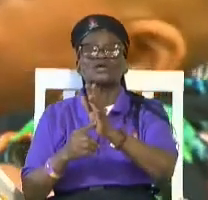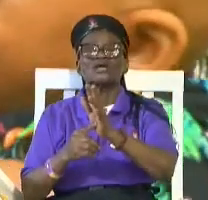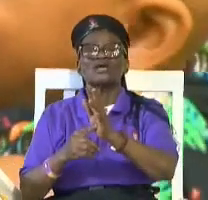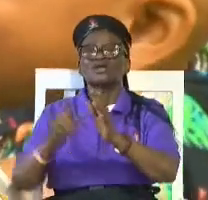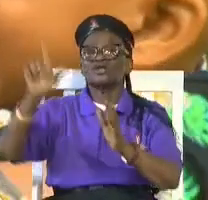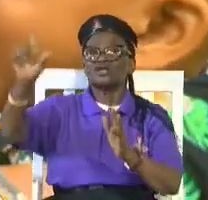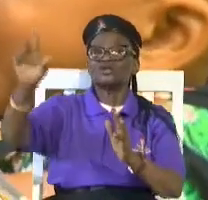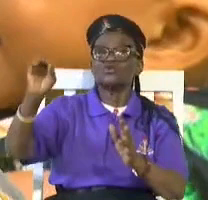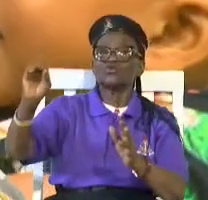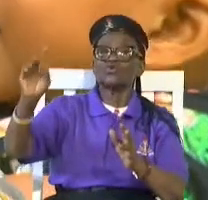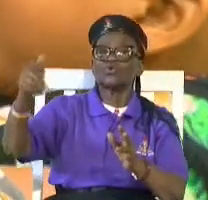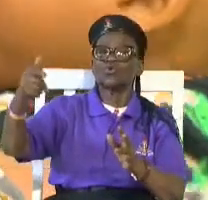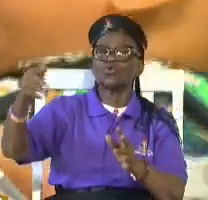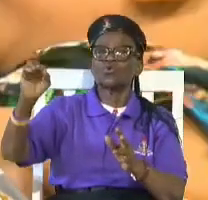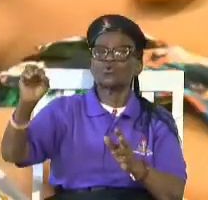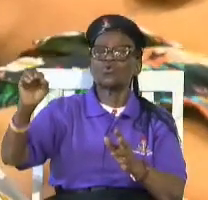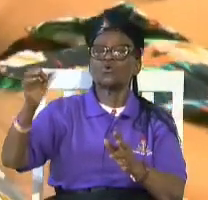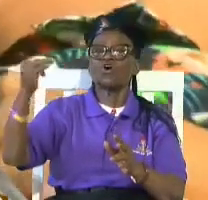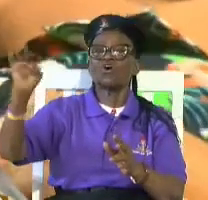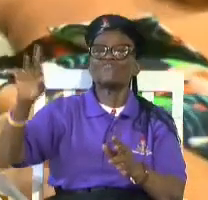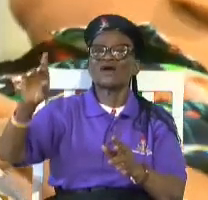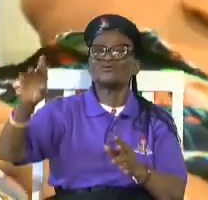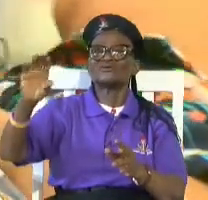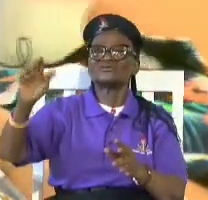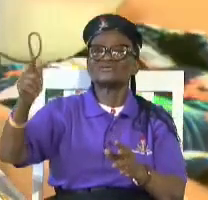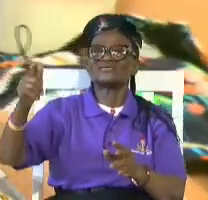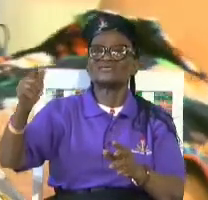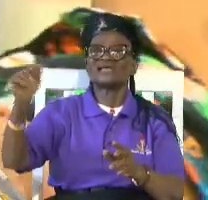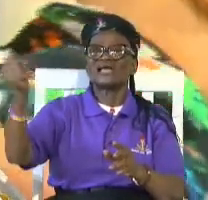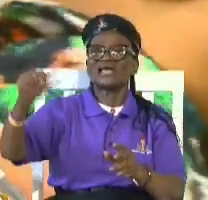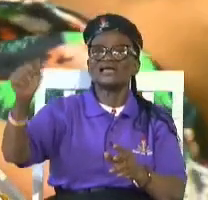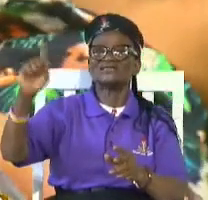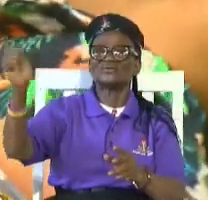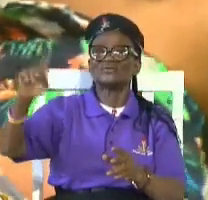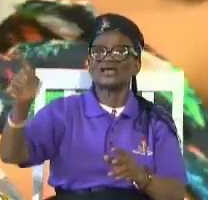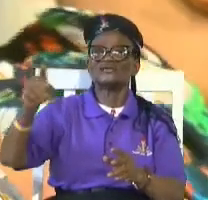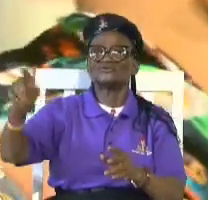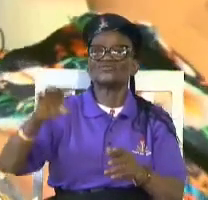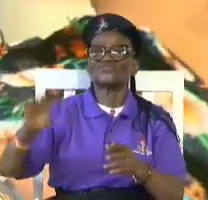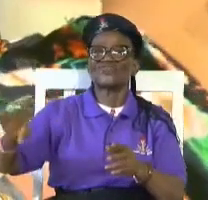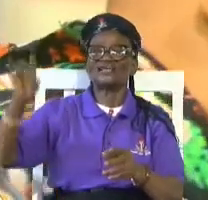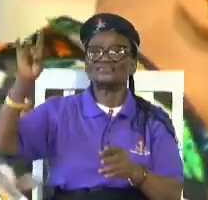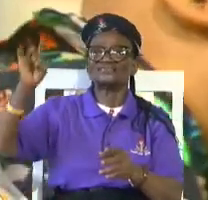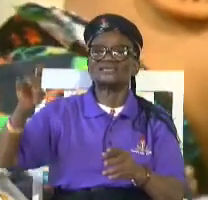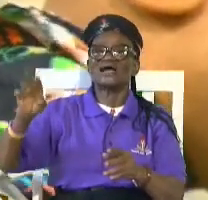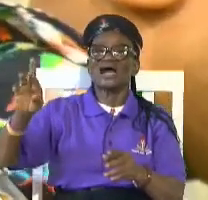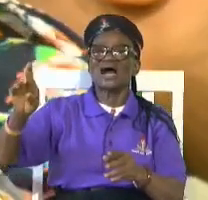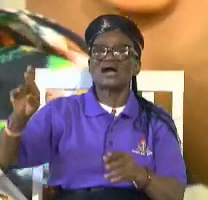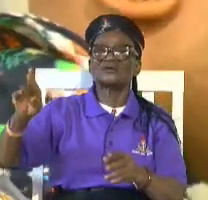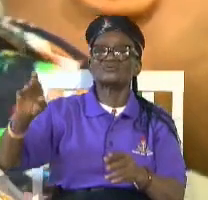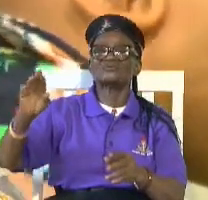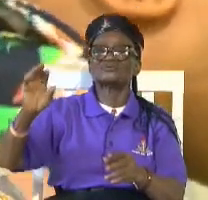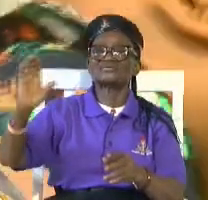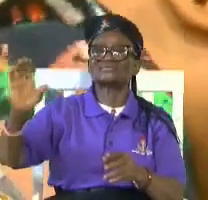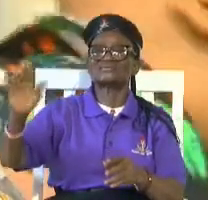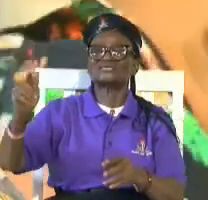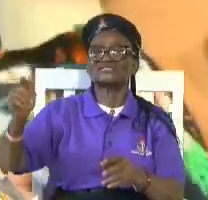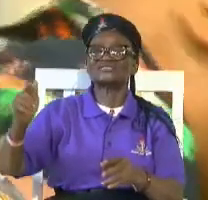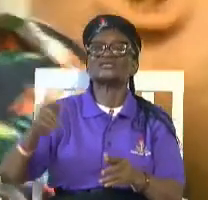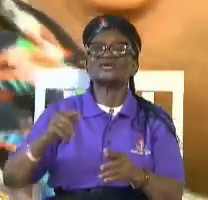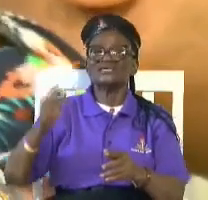Redeem, that is where you will be worshiping. And then everything you